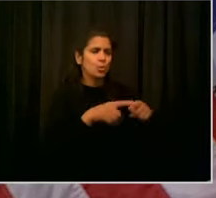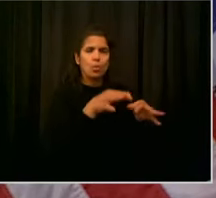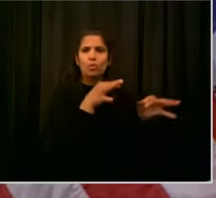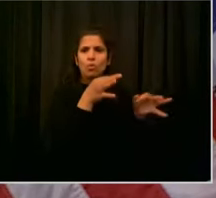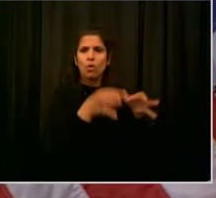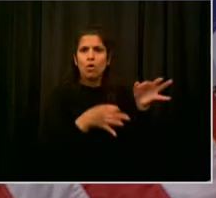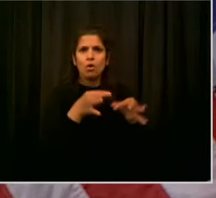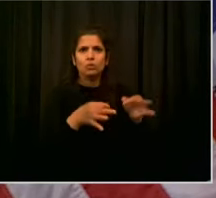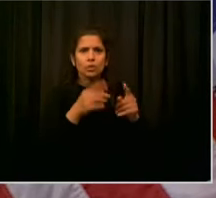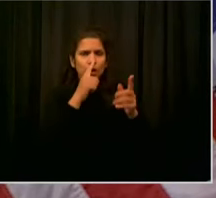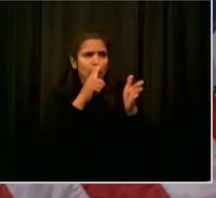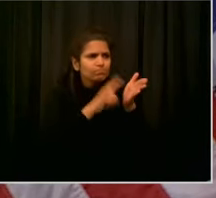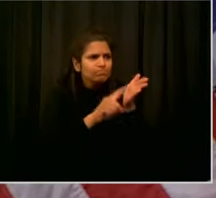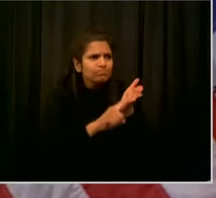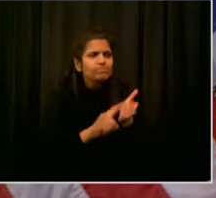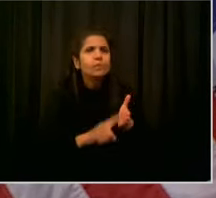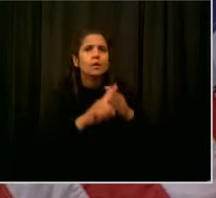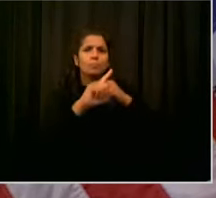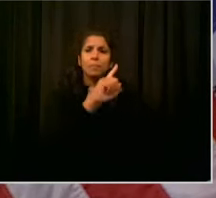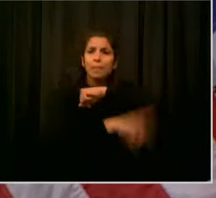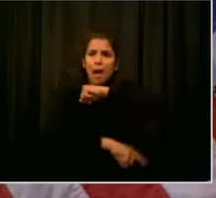that. So